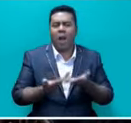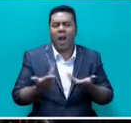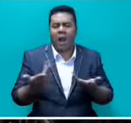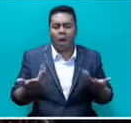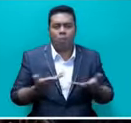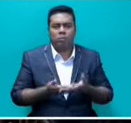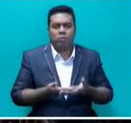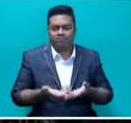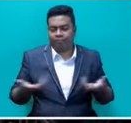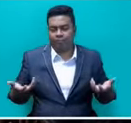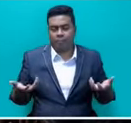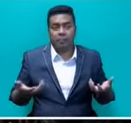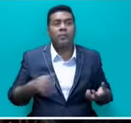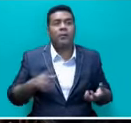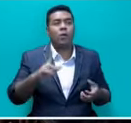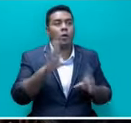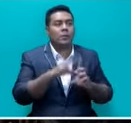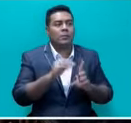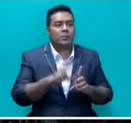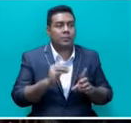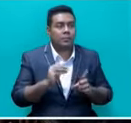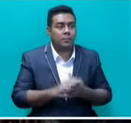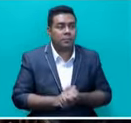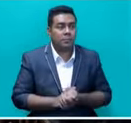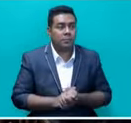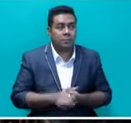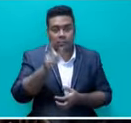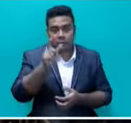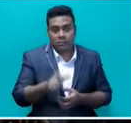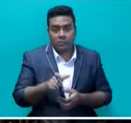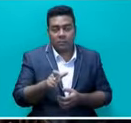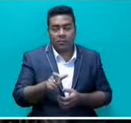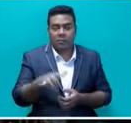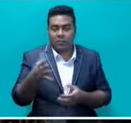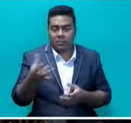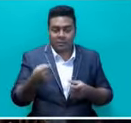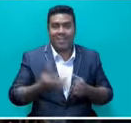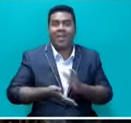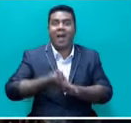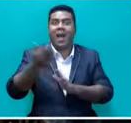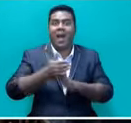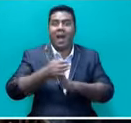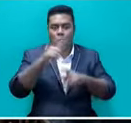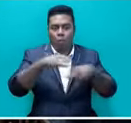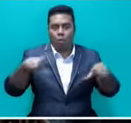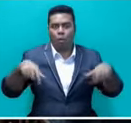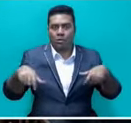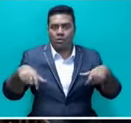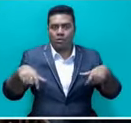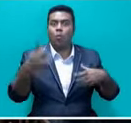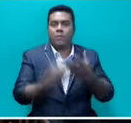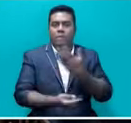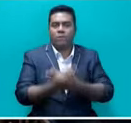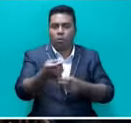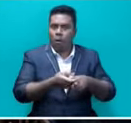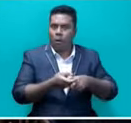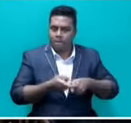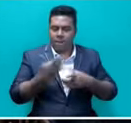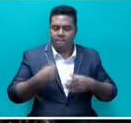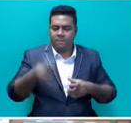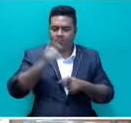So if, for example, a person gets convicted by the High Court for rape, and then